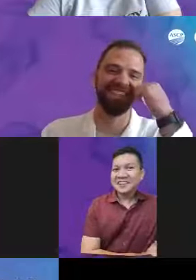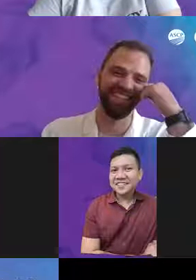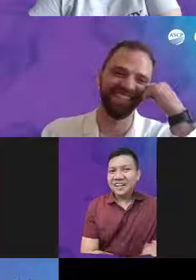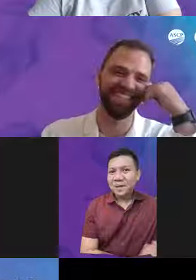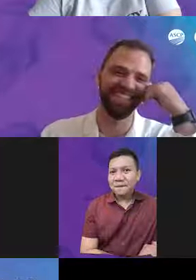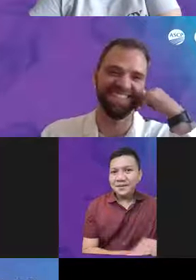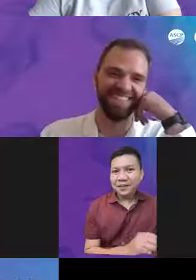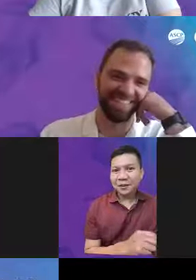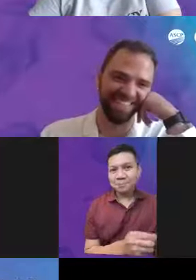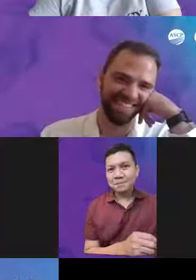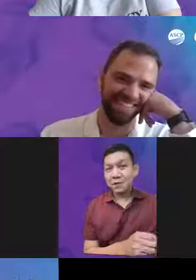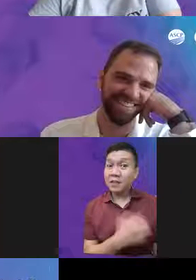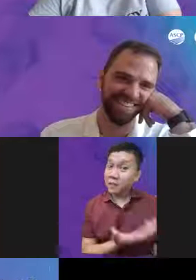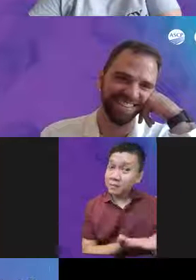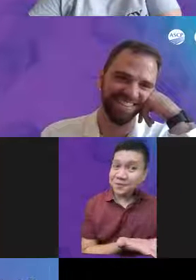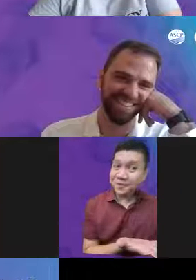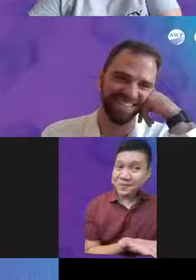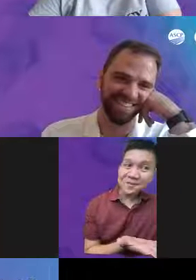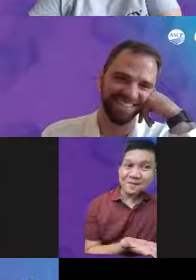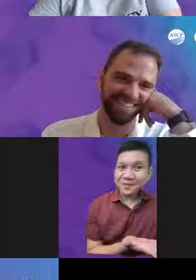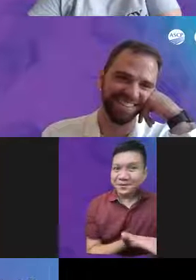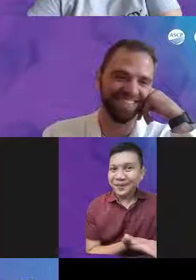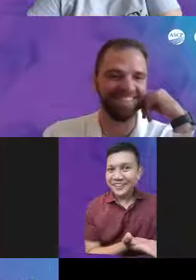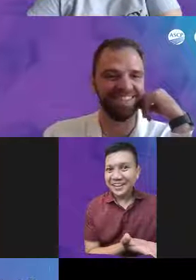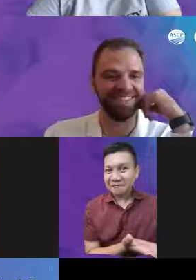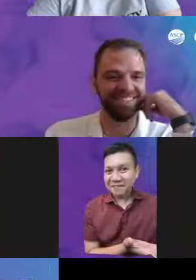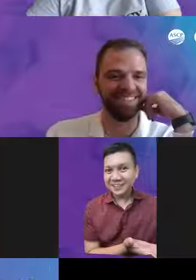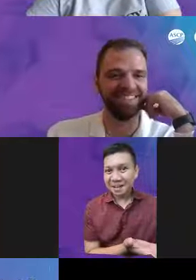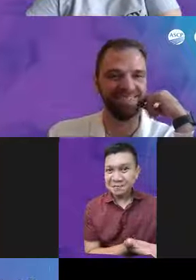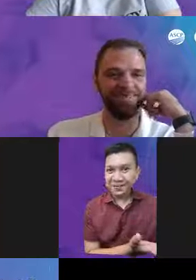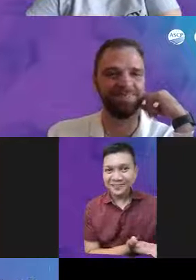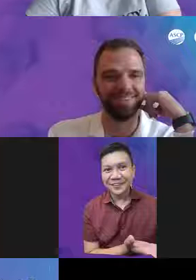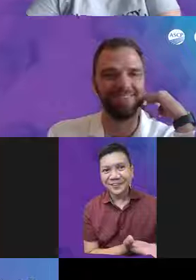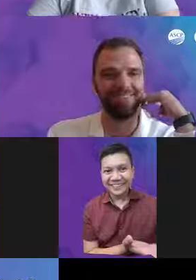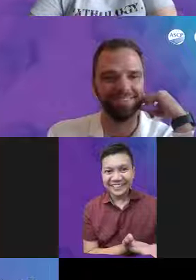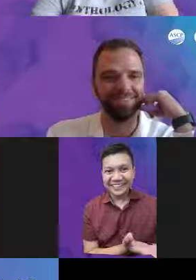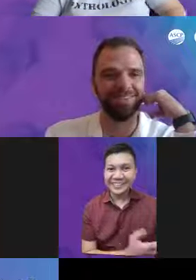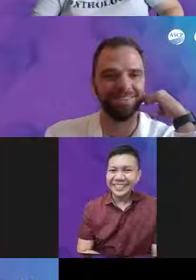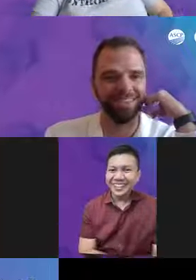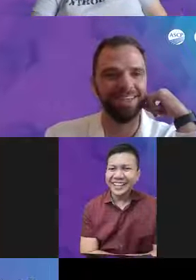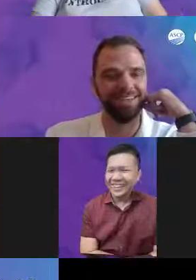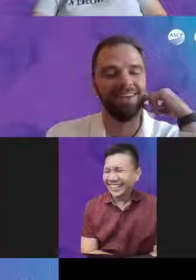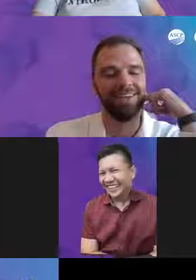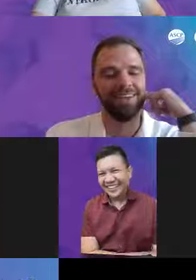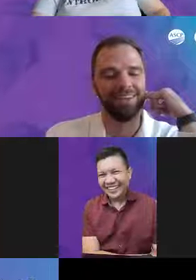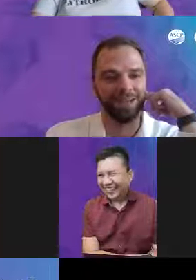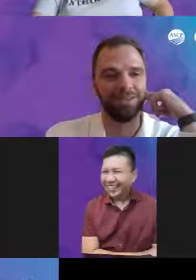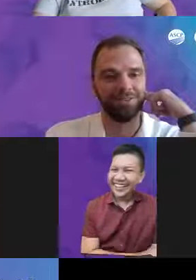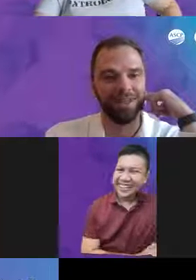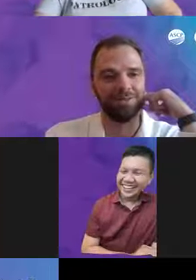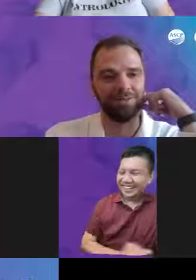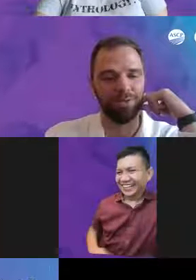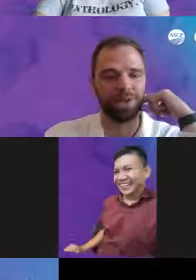So I was like, oh, well, maybe you don't know. Maybe you'll get a vet sample one of these days.